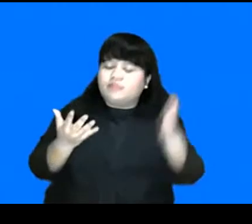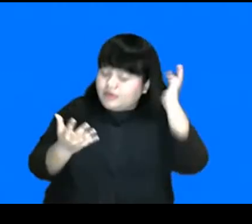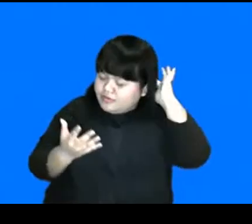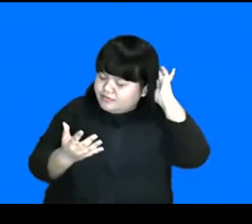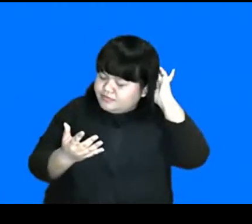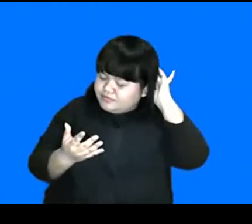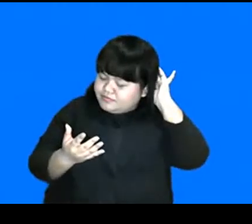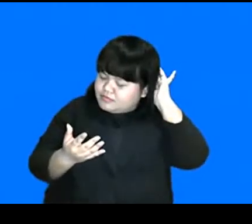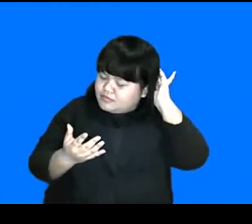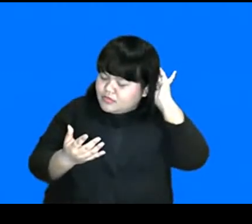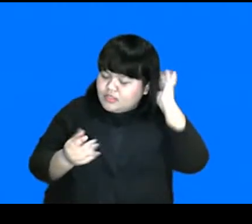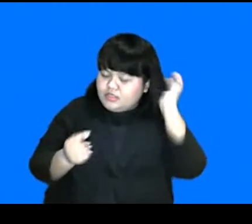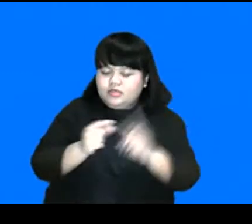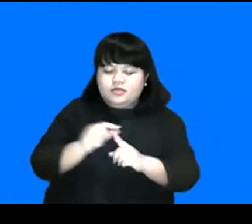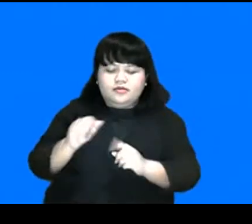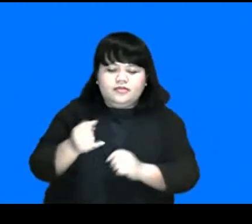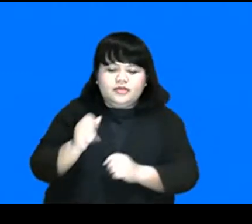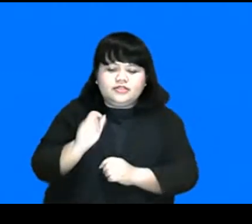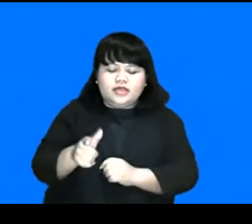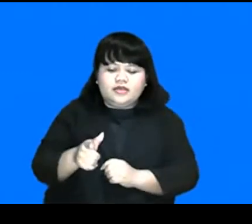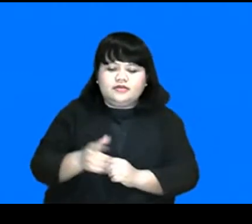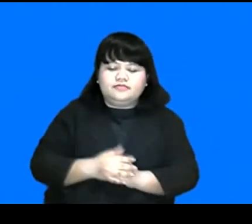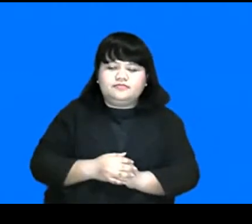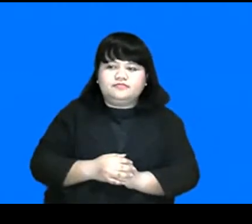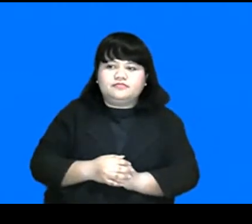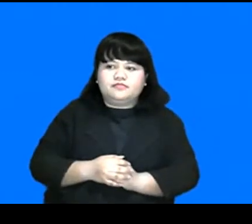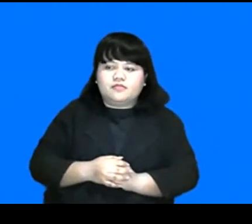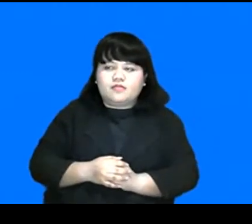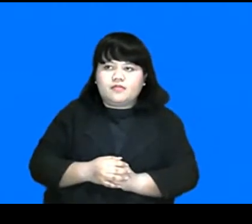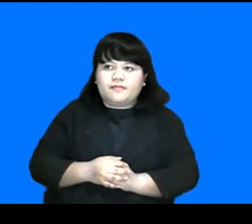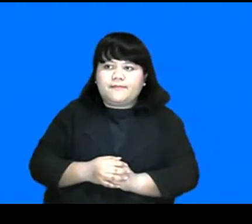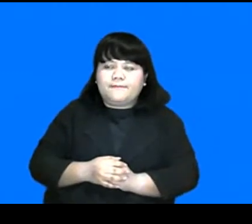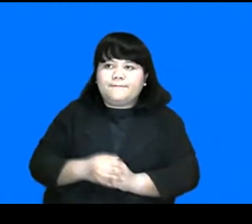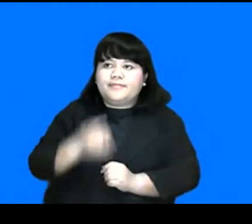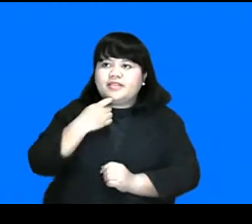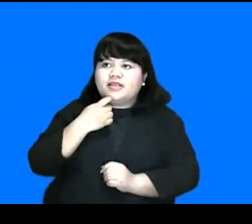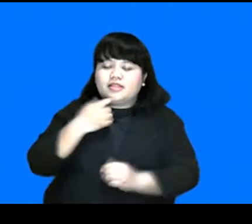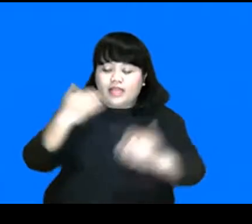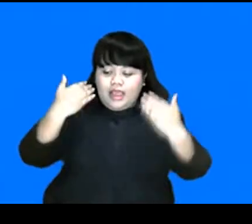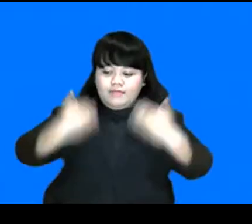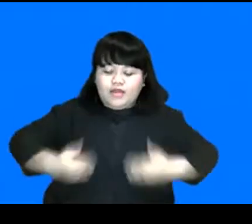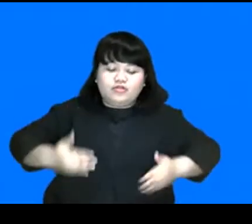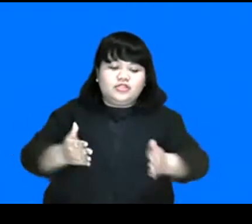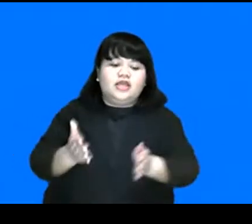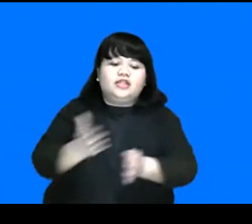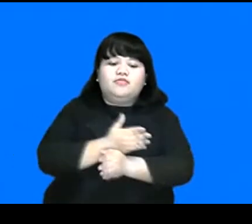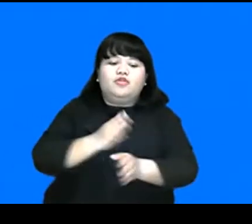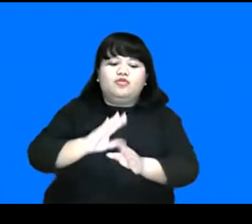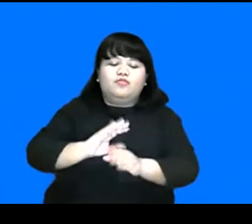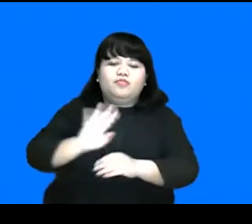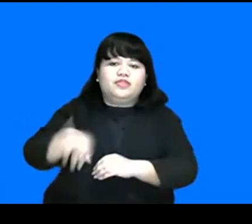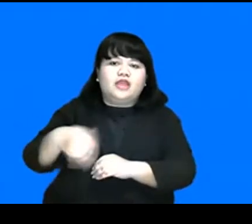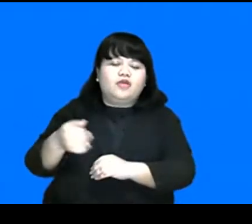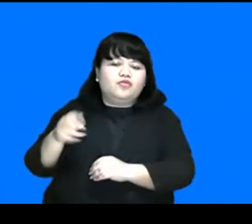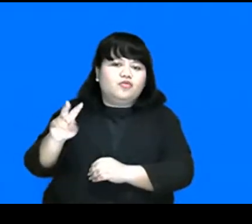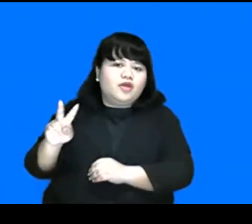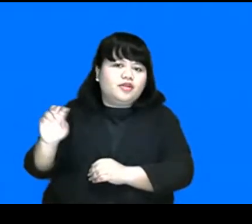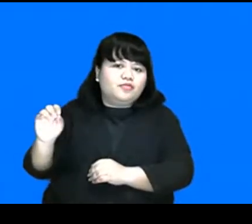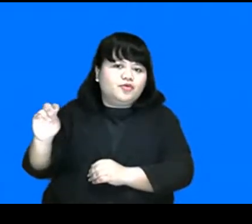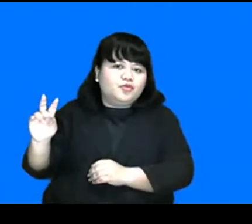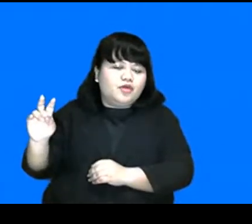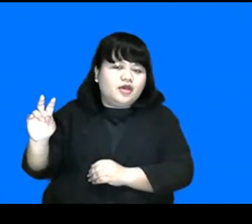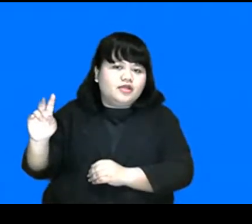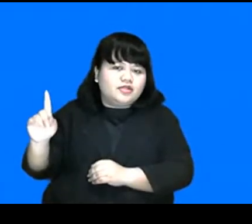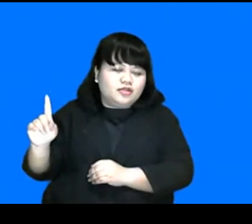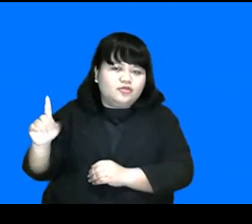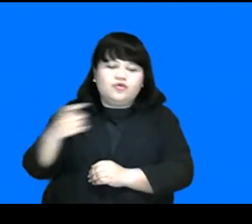of humanity before in the 2021s conducted survey with the